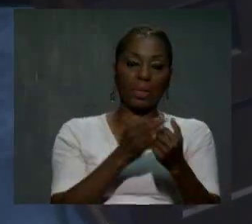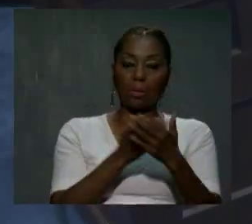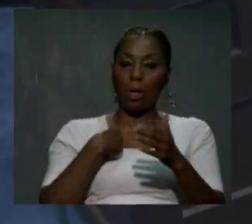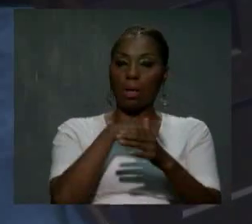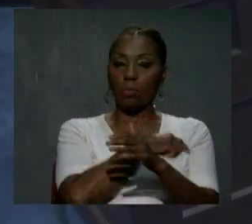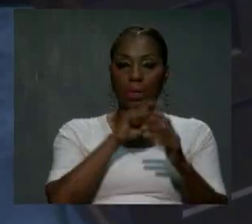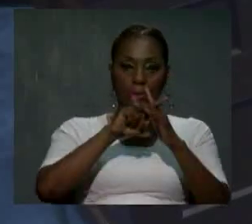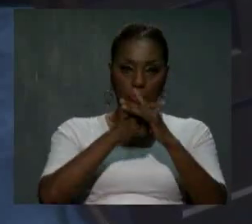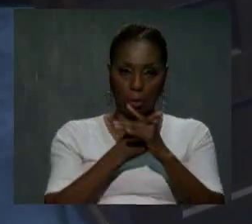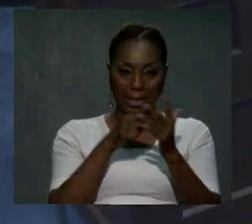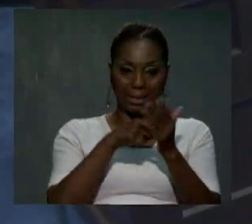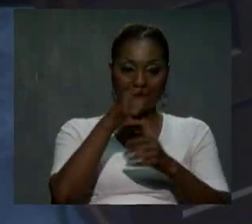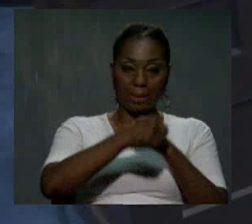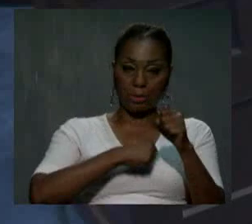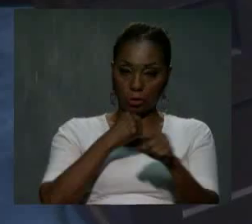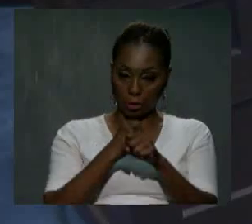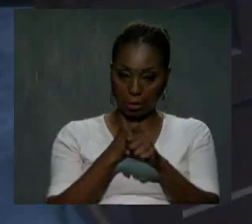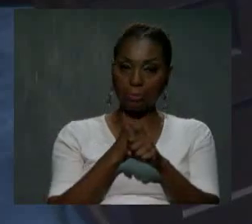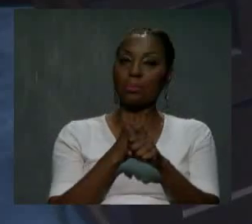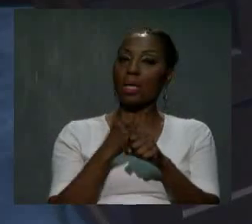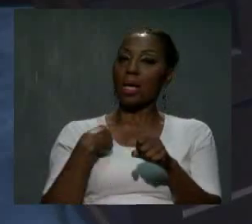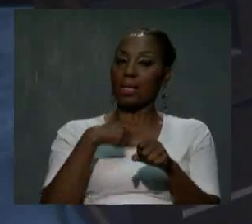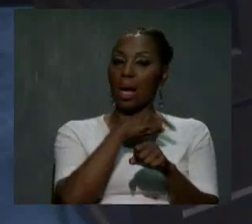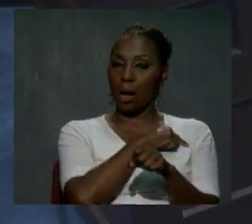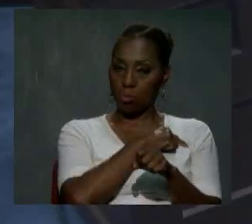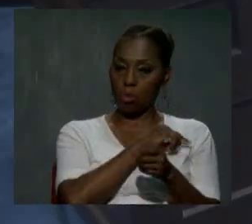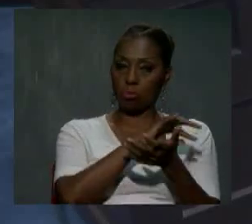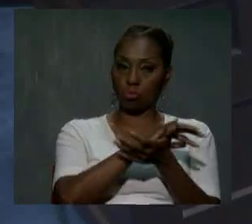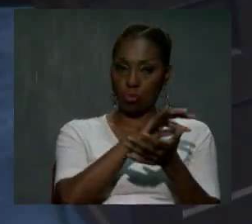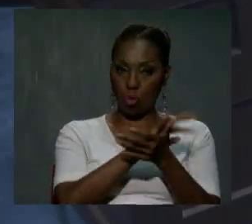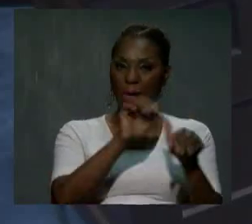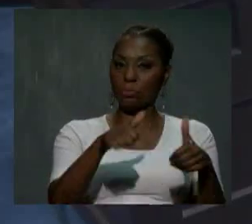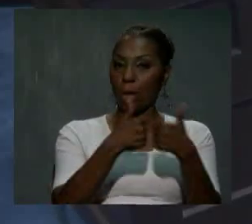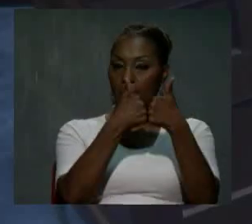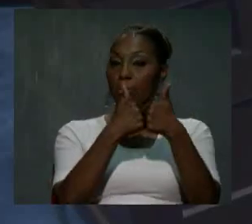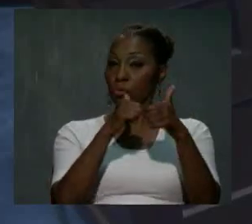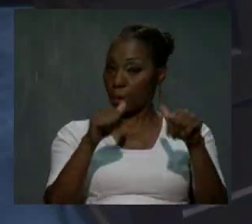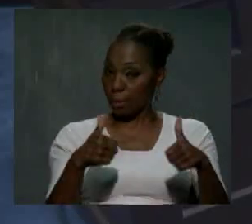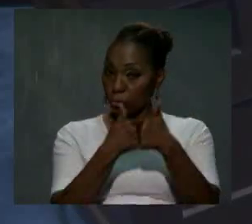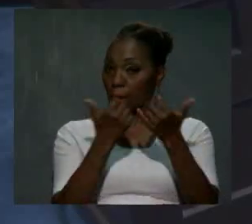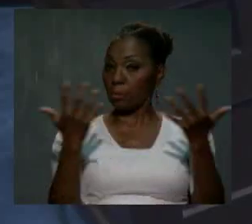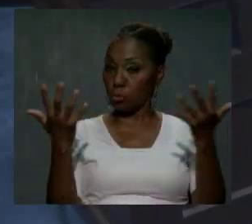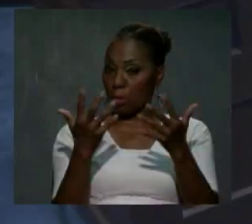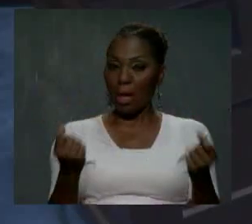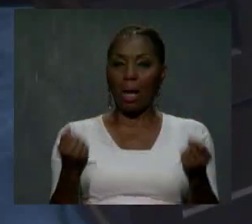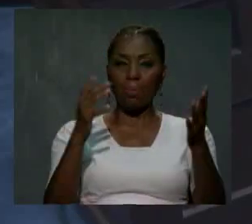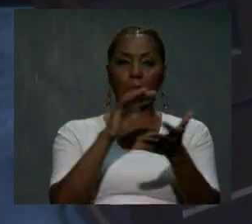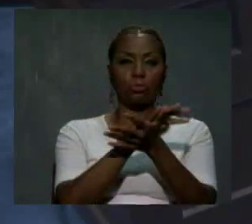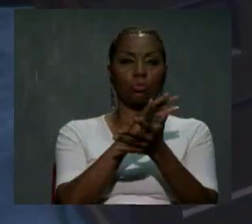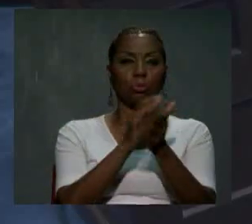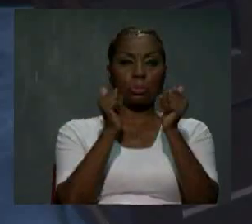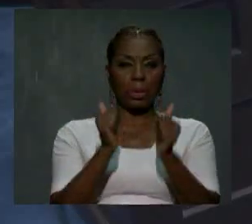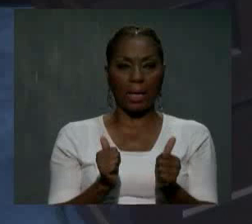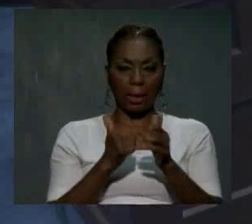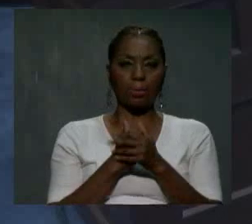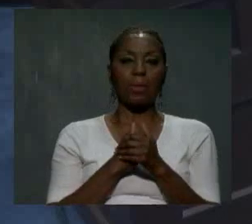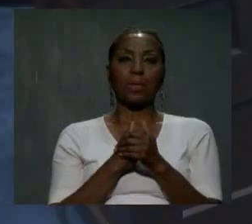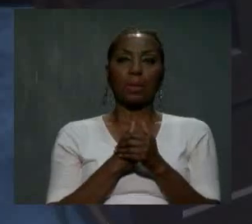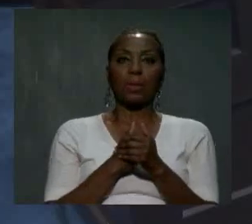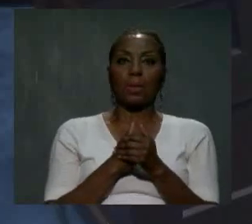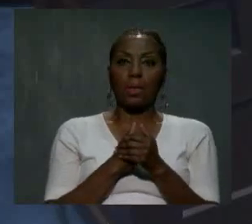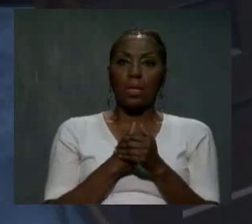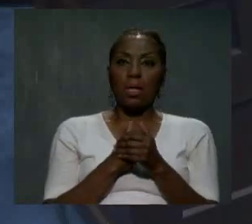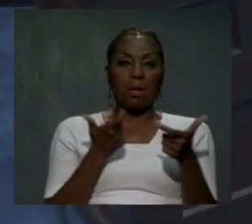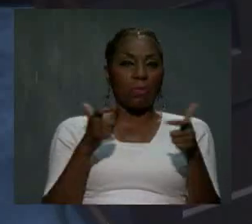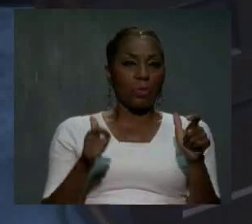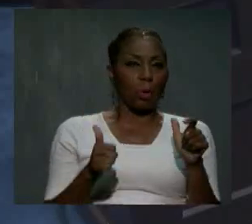our 8 partner schools, and we started a challenge. And the challenge is how many schools can move the